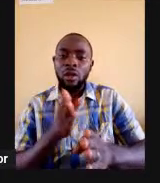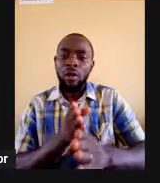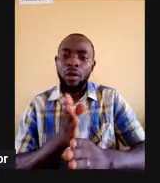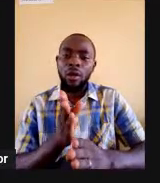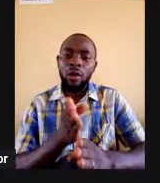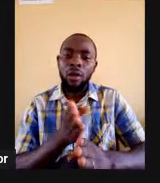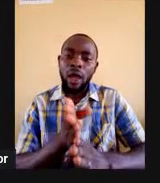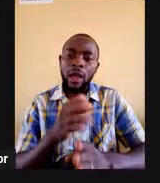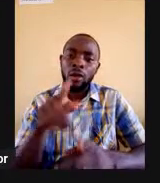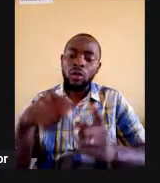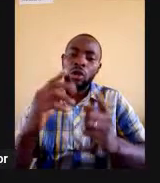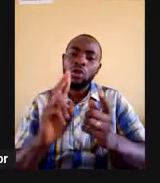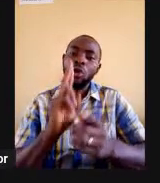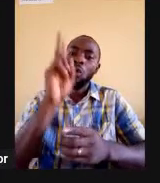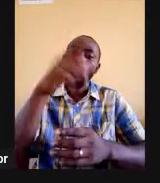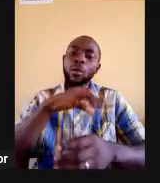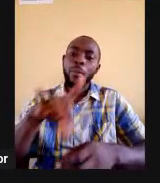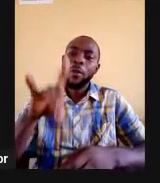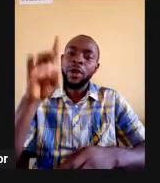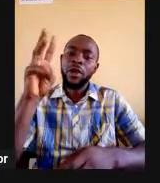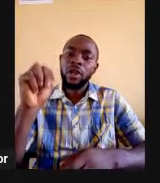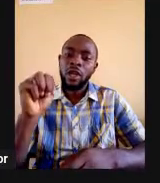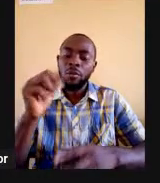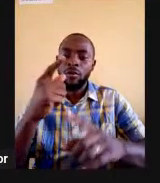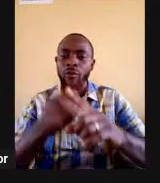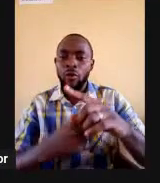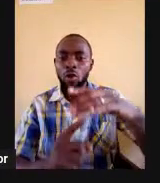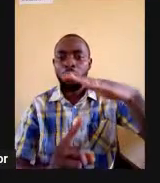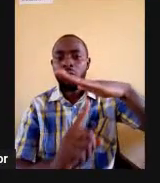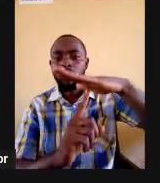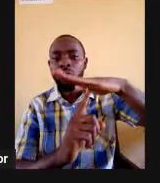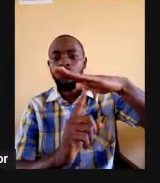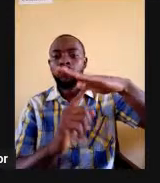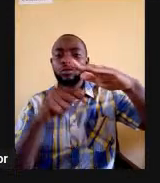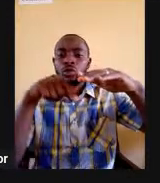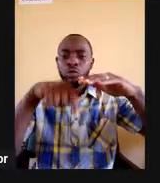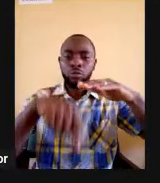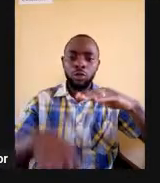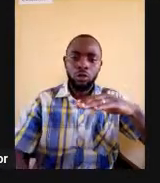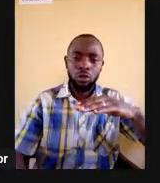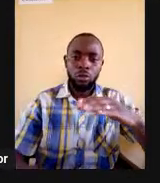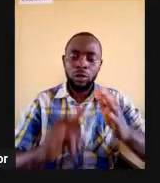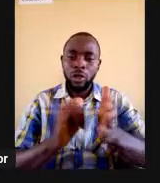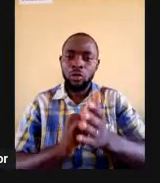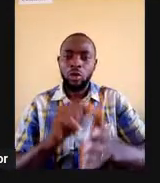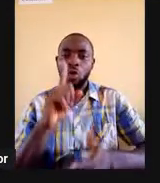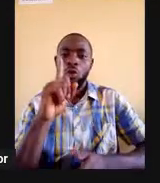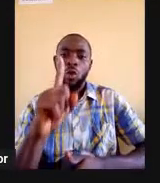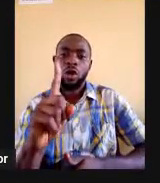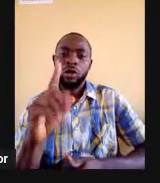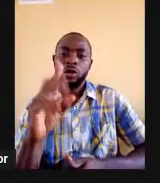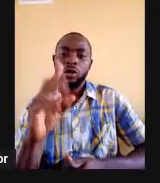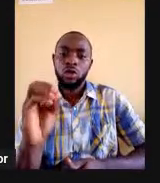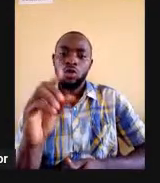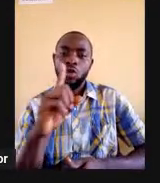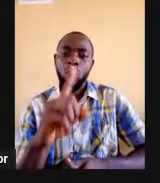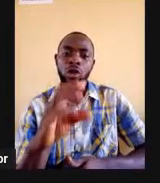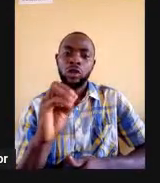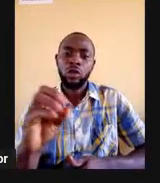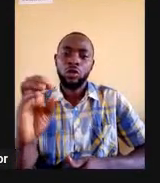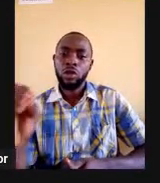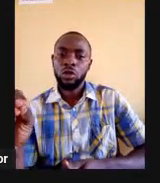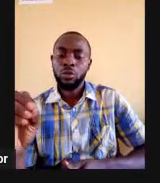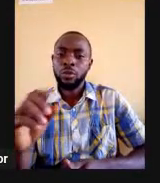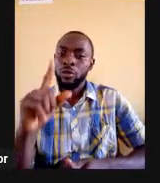them one after the other from the bottom to the top. That will be 1 0 1 0 0. So 20